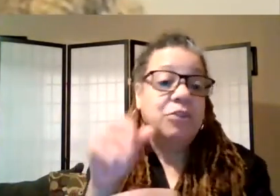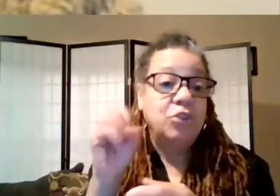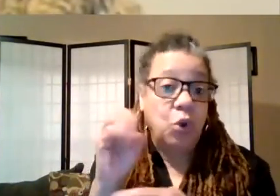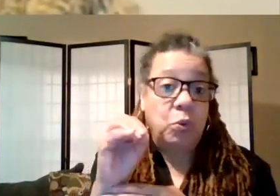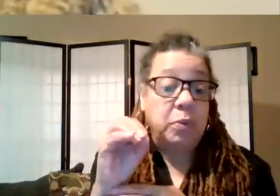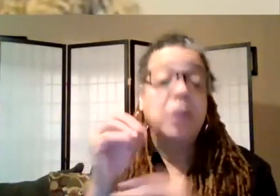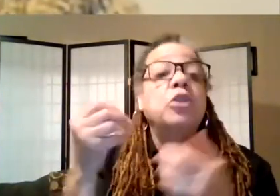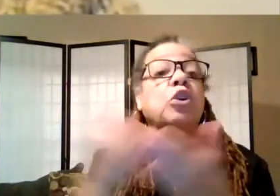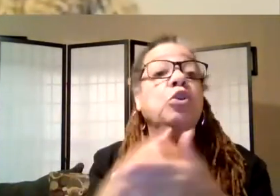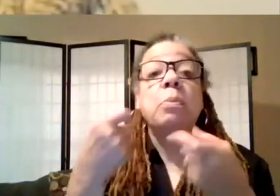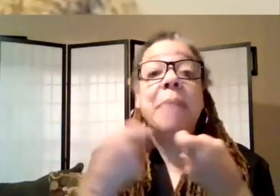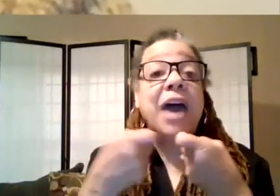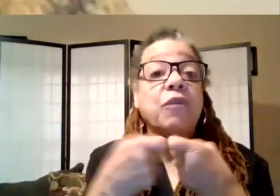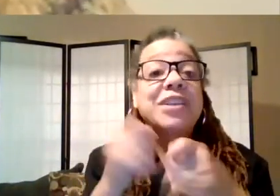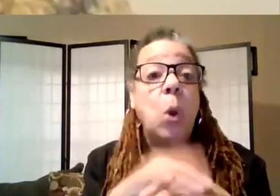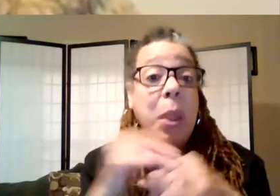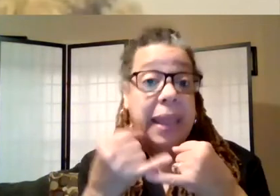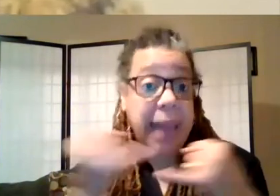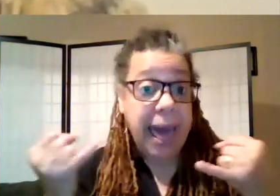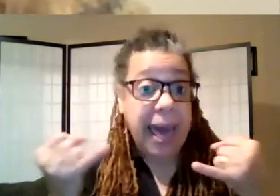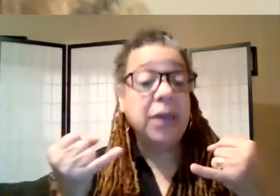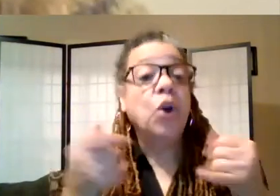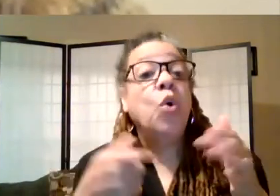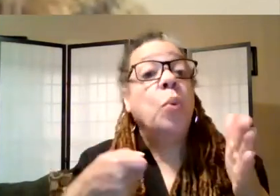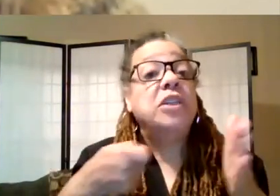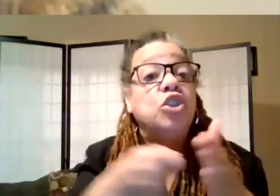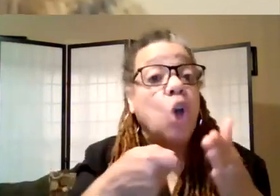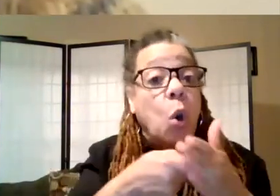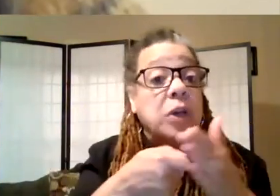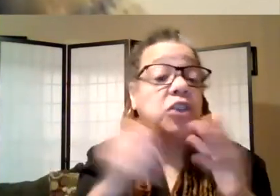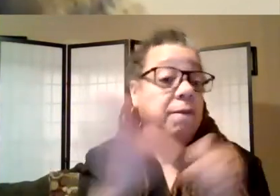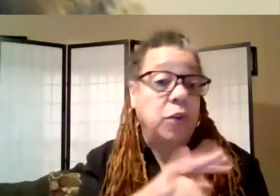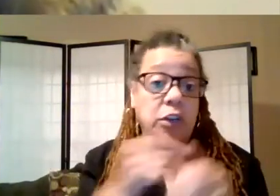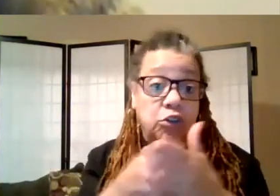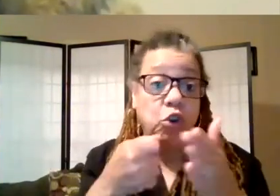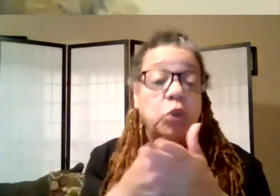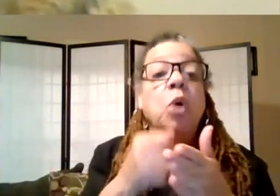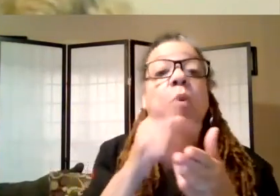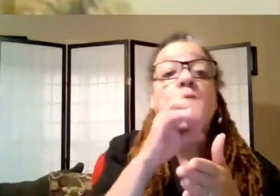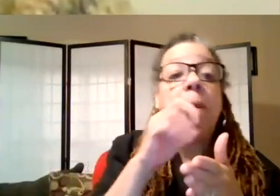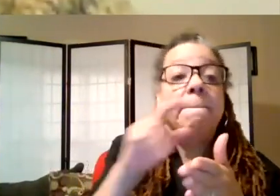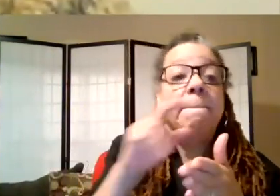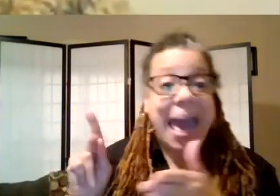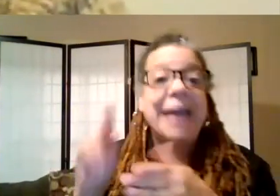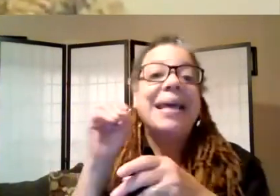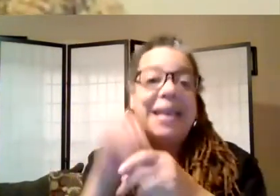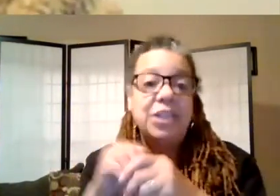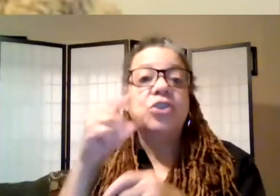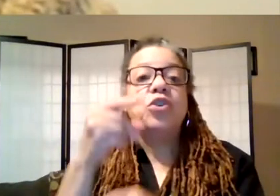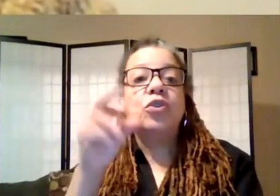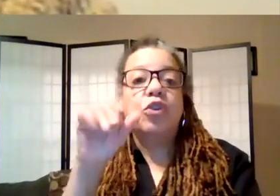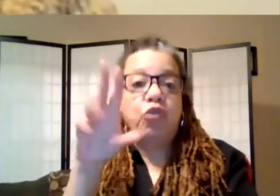new batteries coming online will actually, when fully charged, will actually feed back into the grid as well, into the